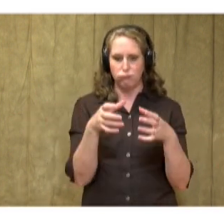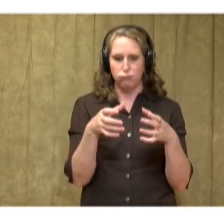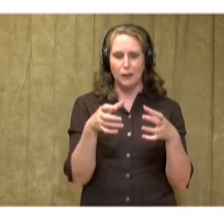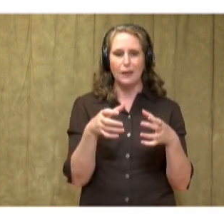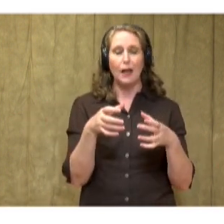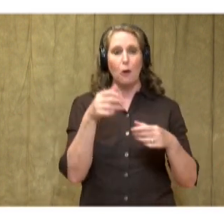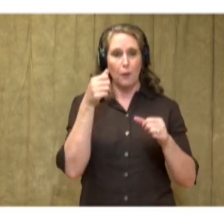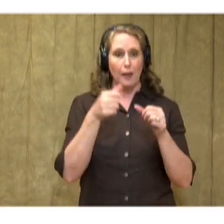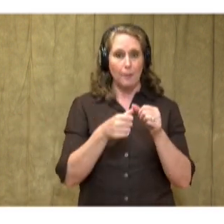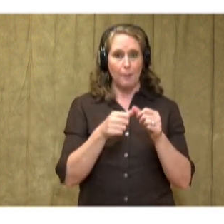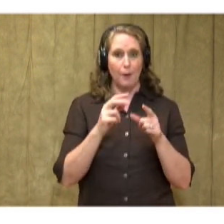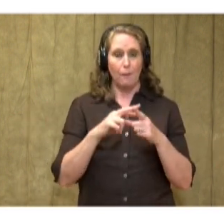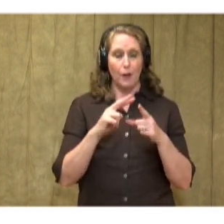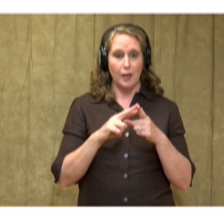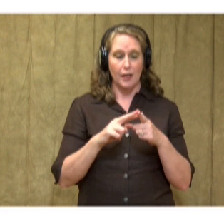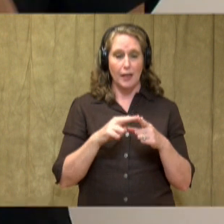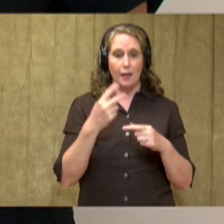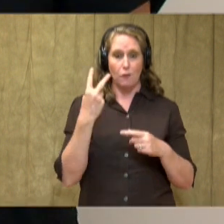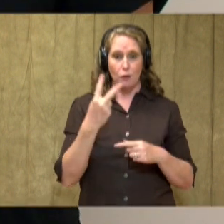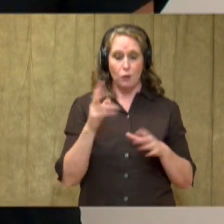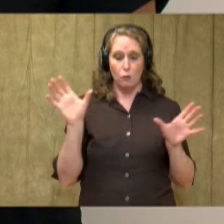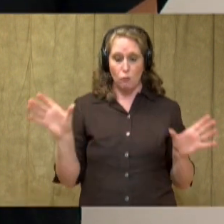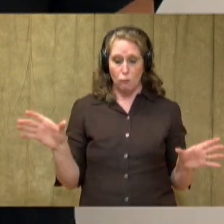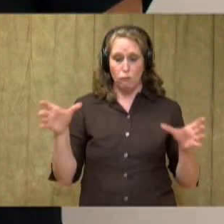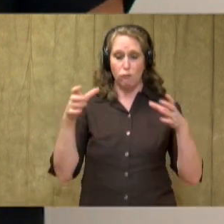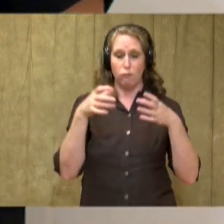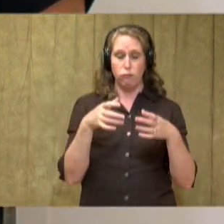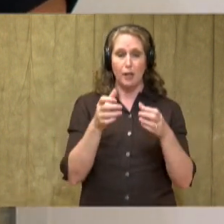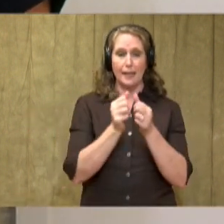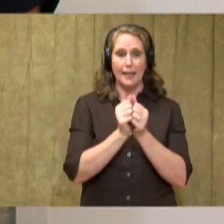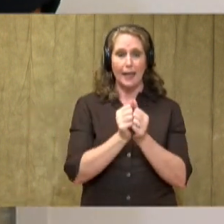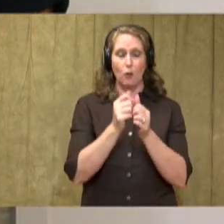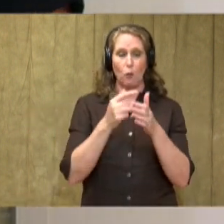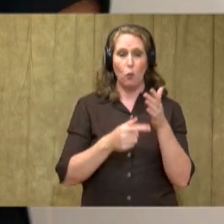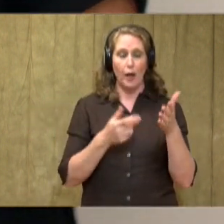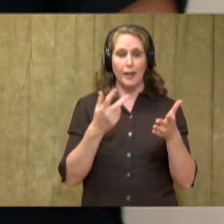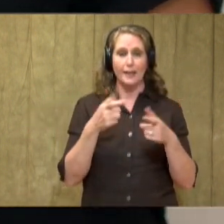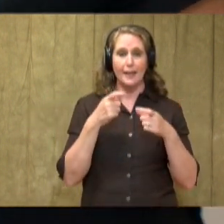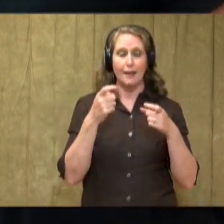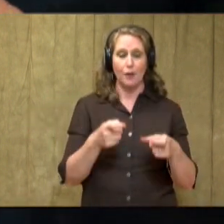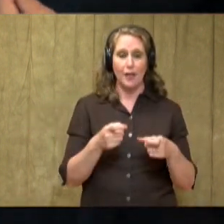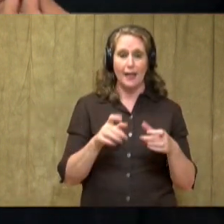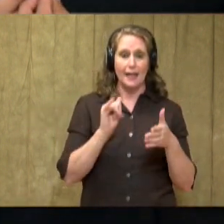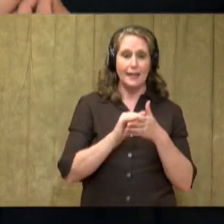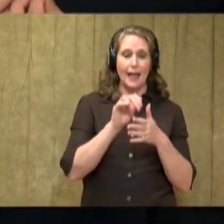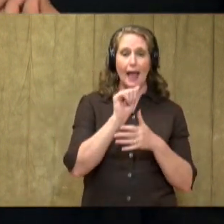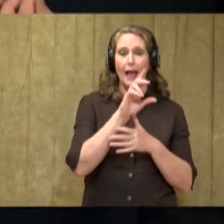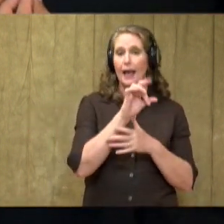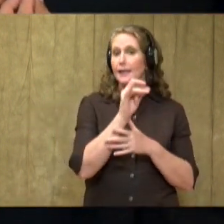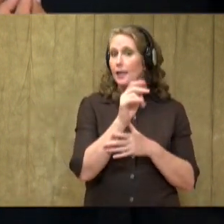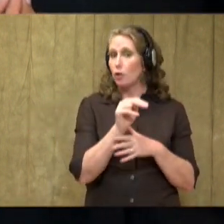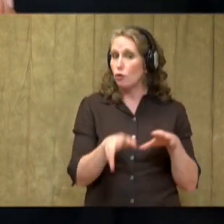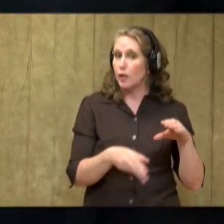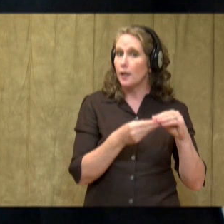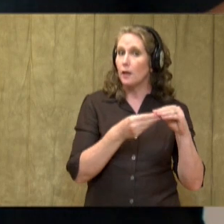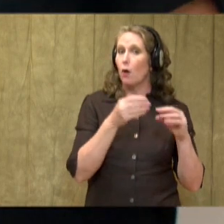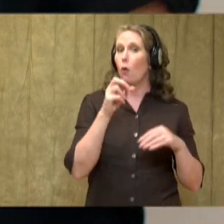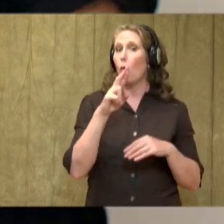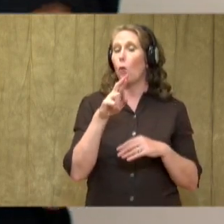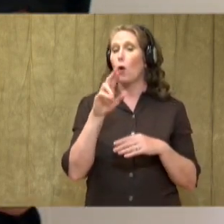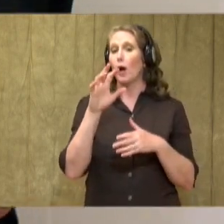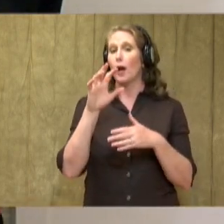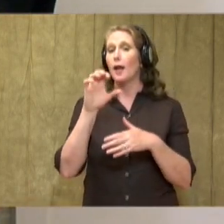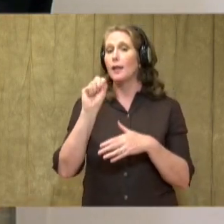from our vocabulary, if you're bringing 2 groups together, what are you getting? Addition or subtraction?